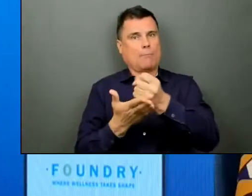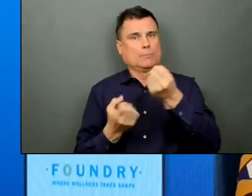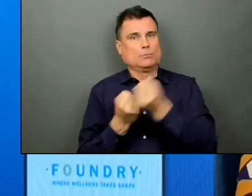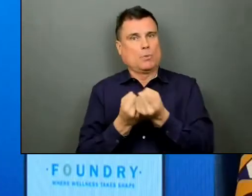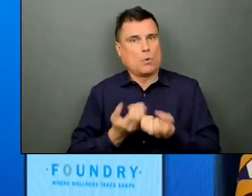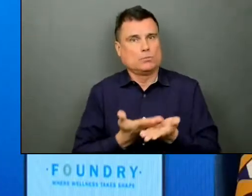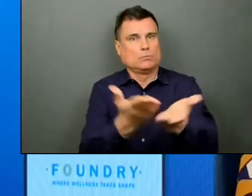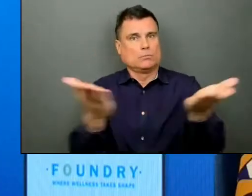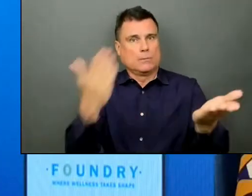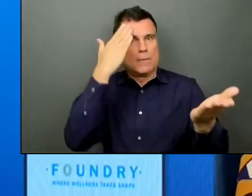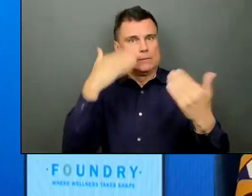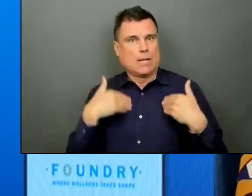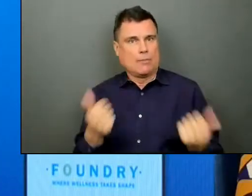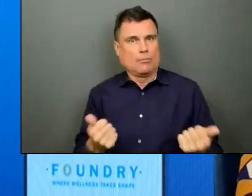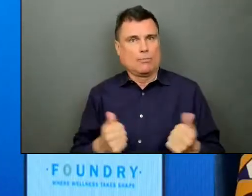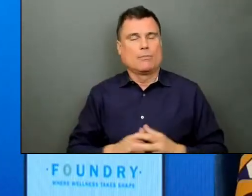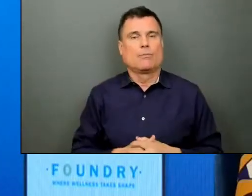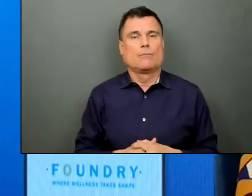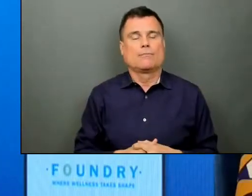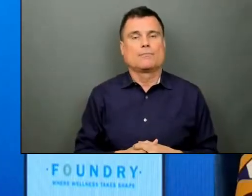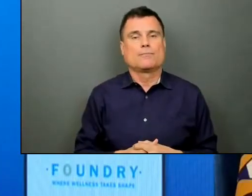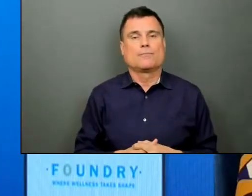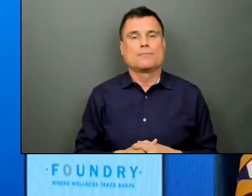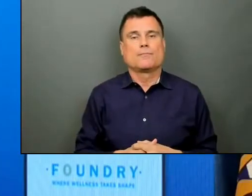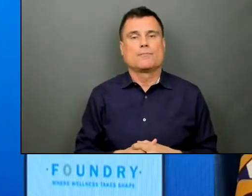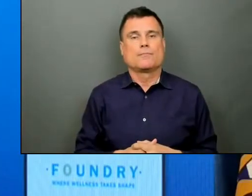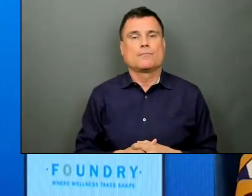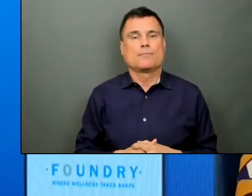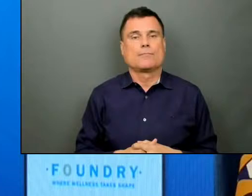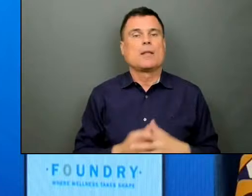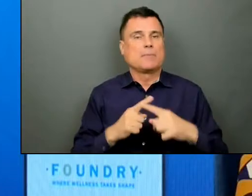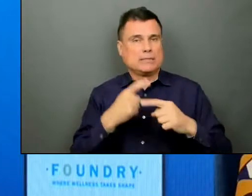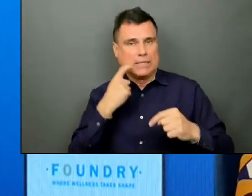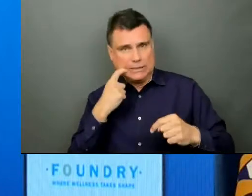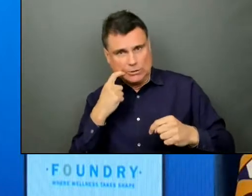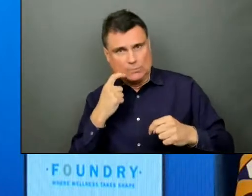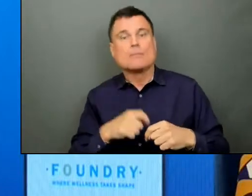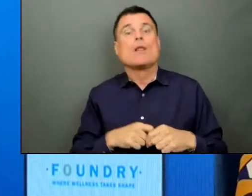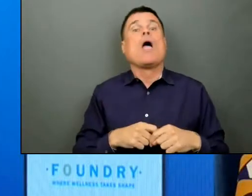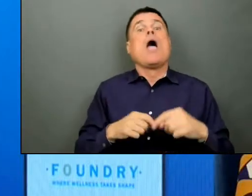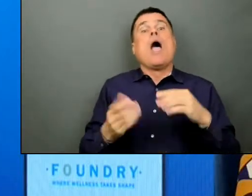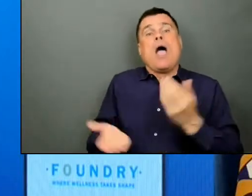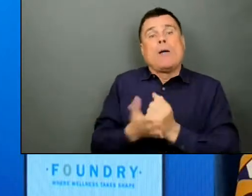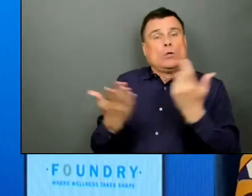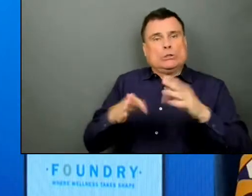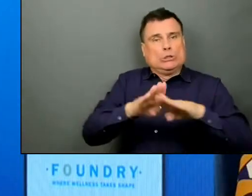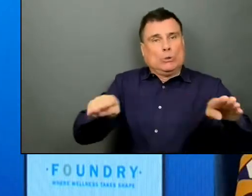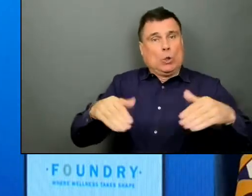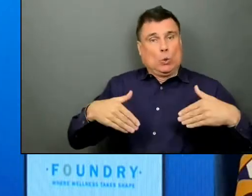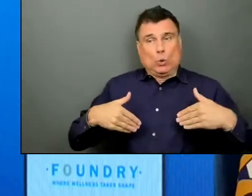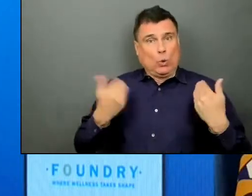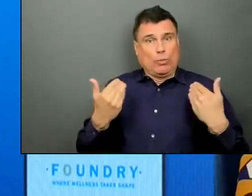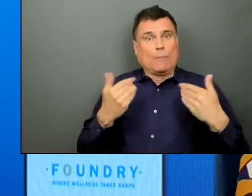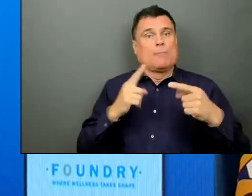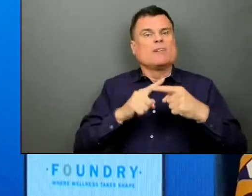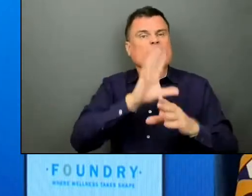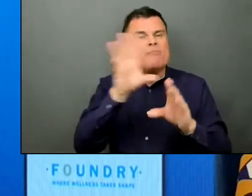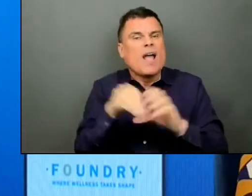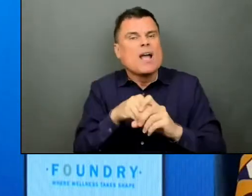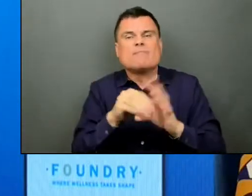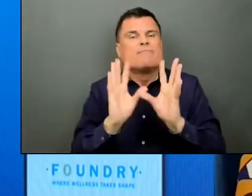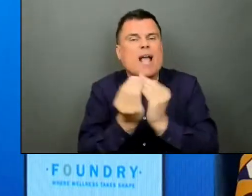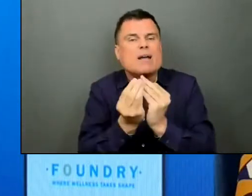greater support is coming to youth and families in every community in British Columbia. Bringing technology and mental health